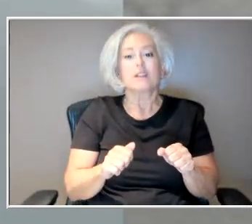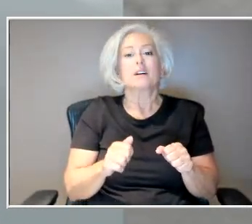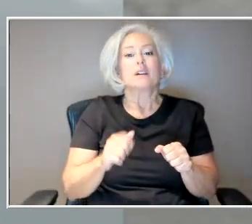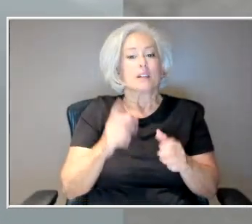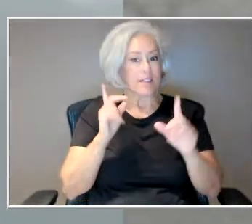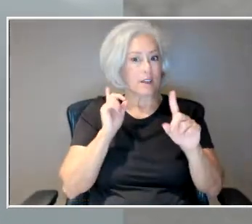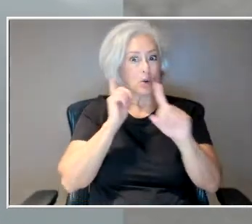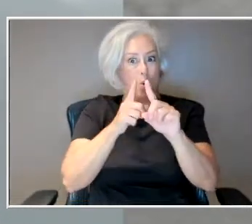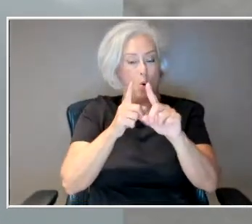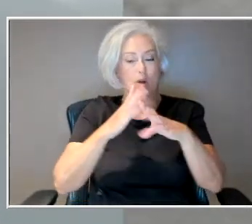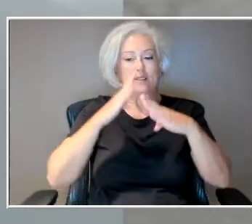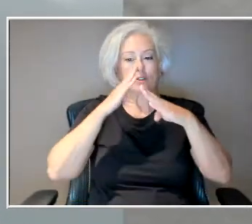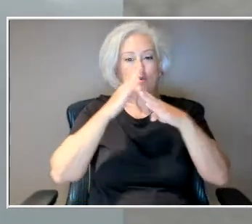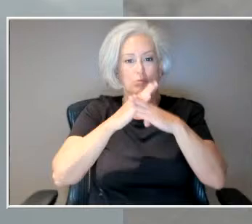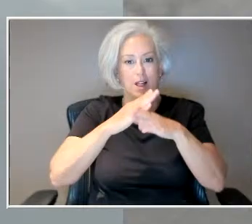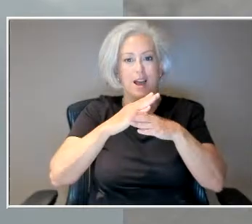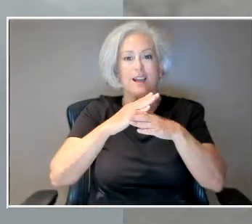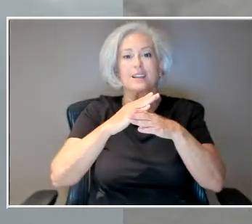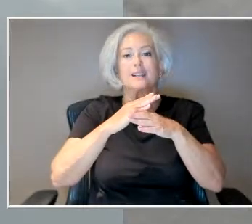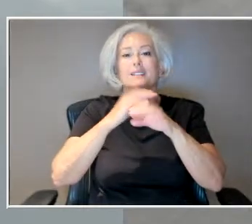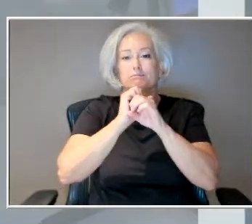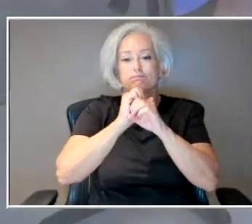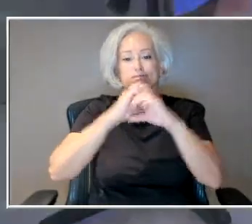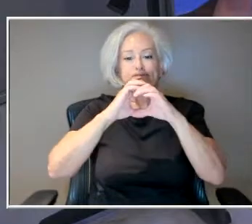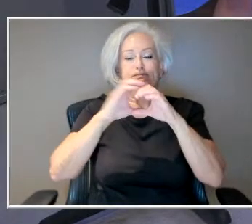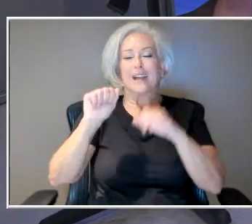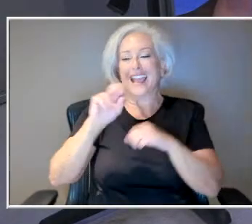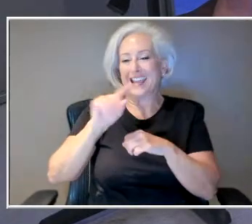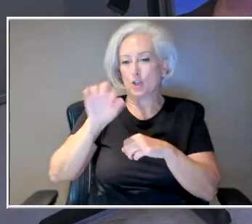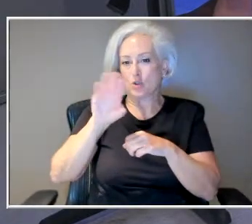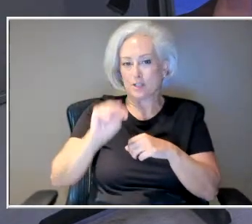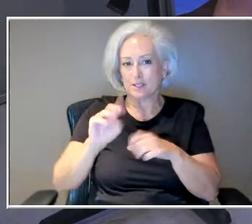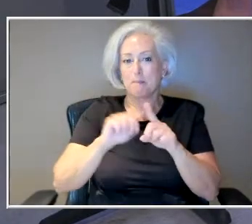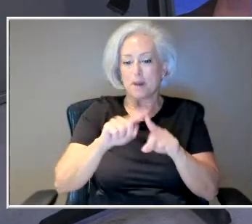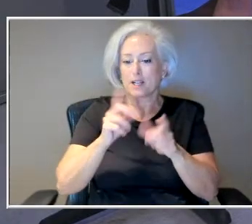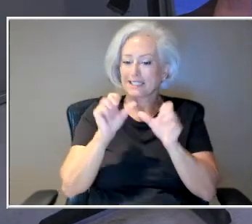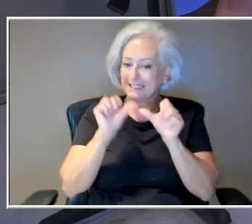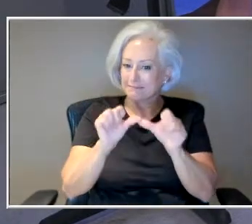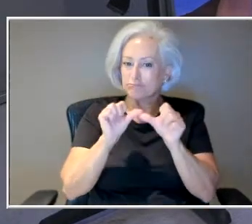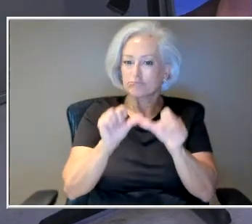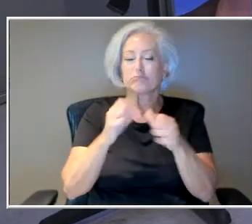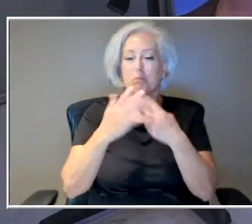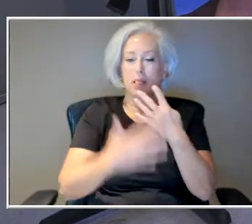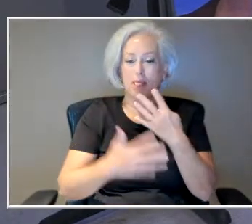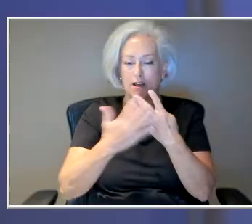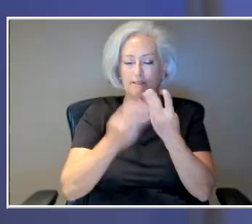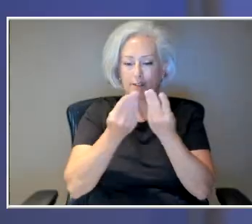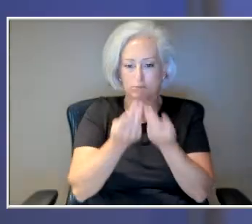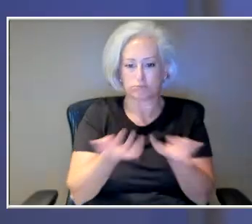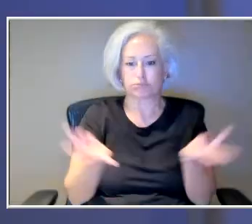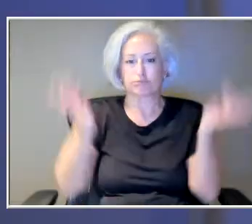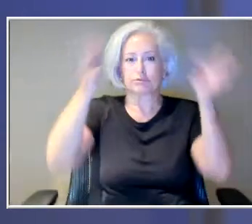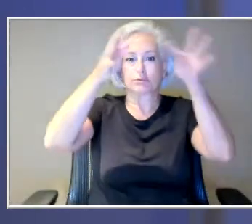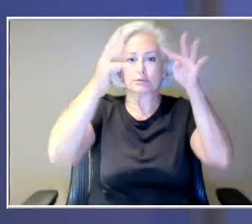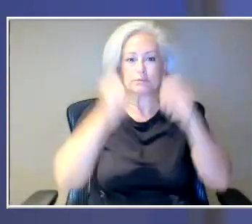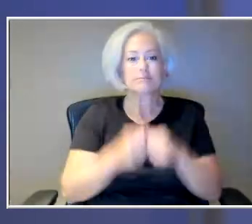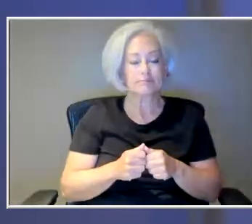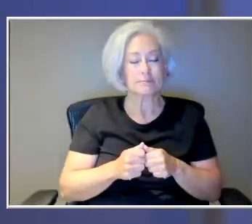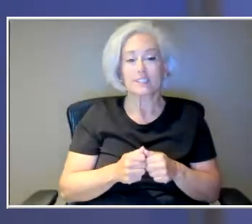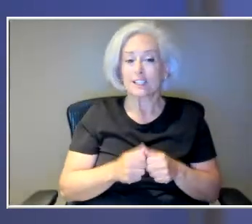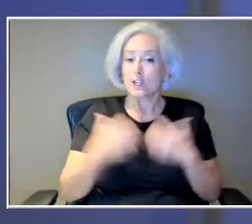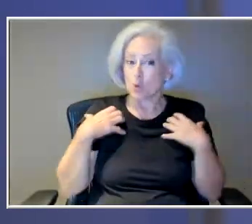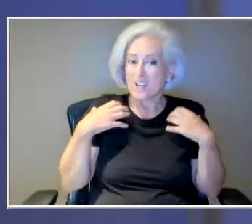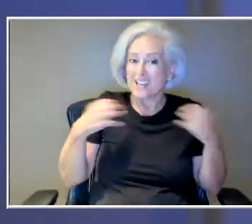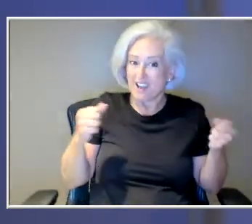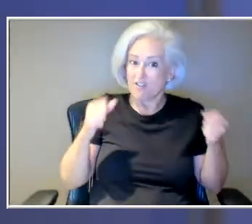aneurysm. What was recovery like for you? Recovery was still very painful. I still had a lot of head